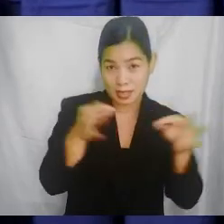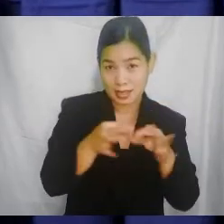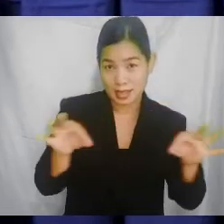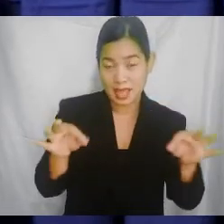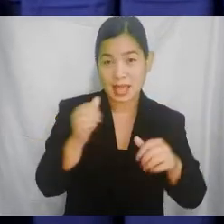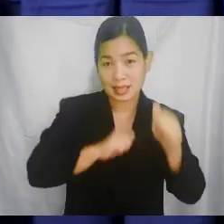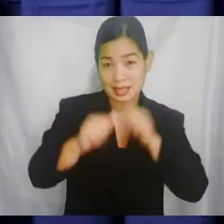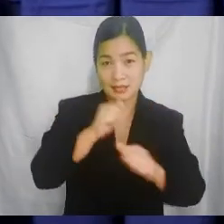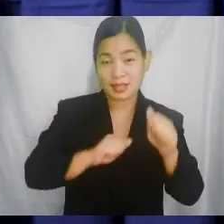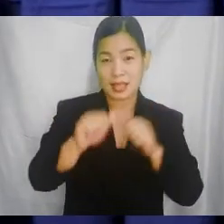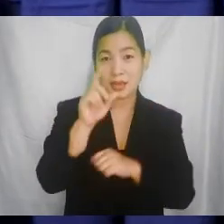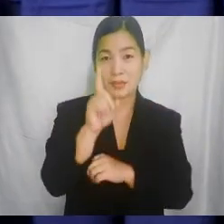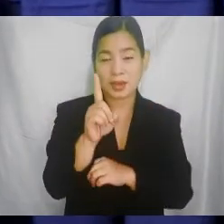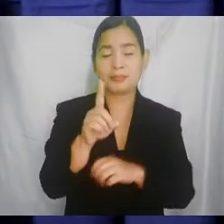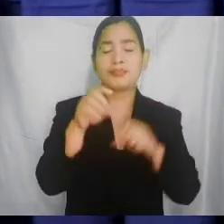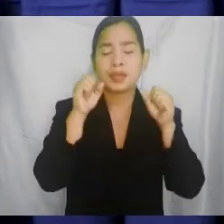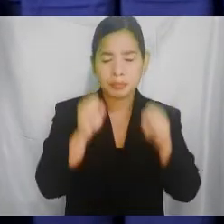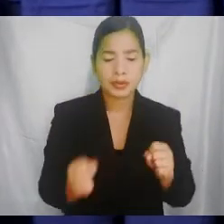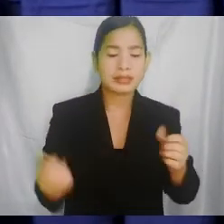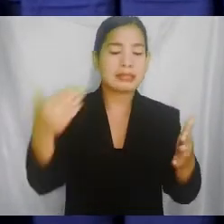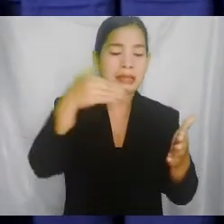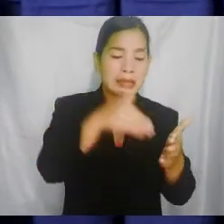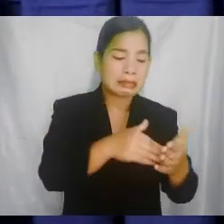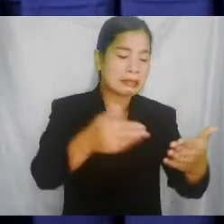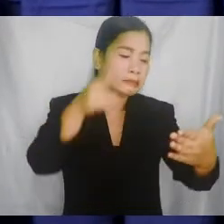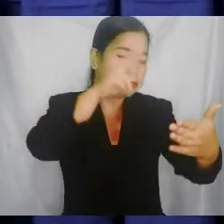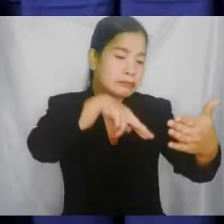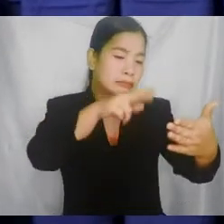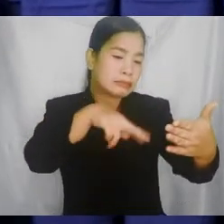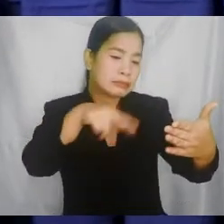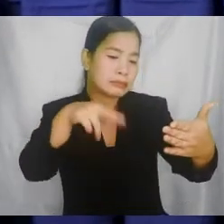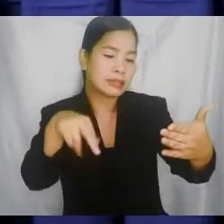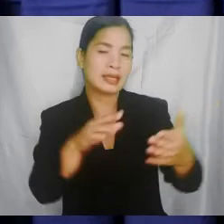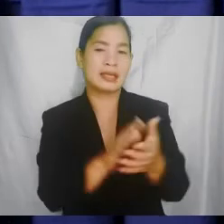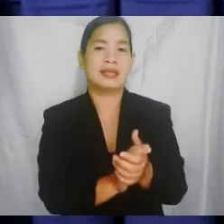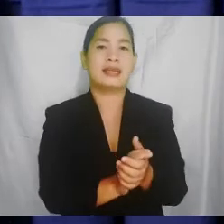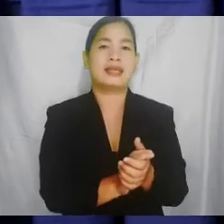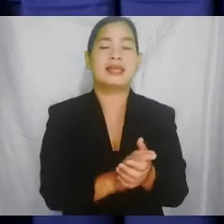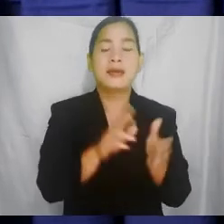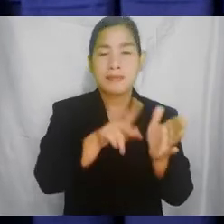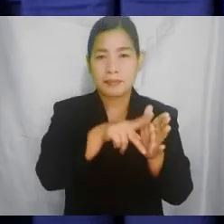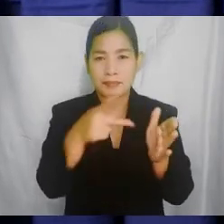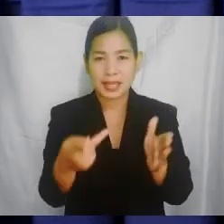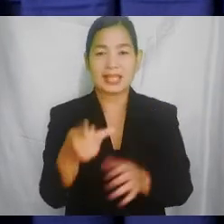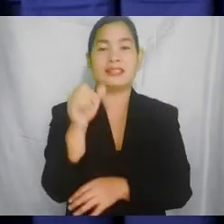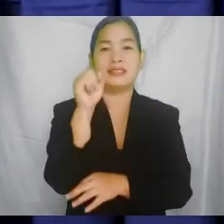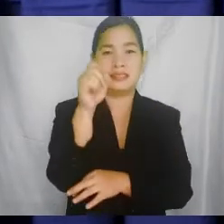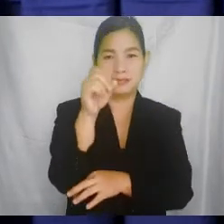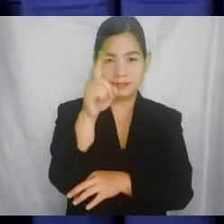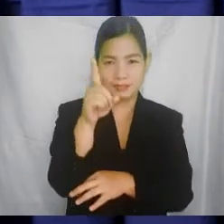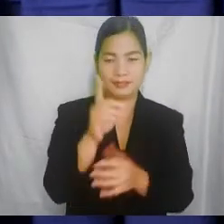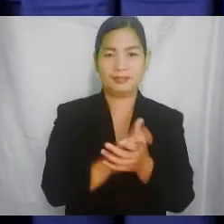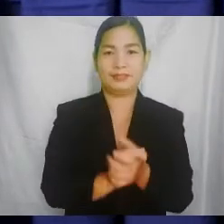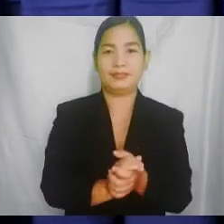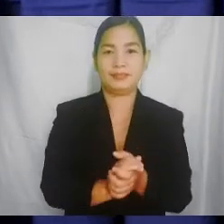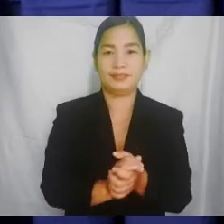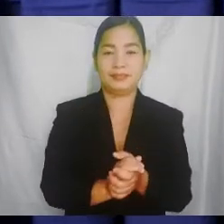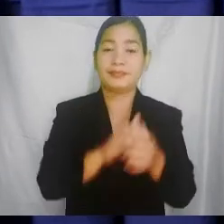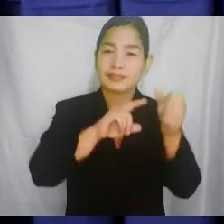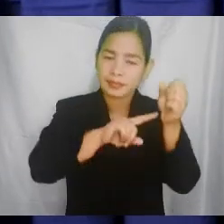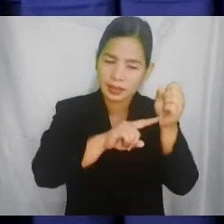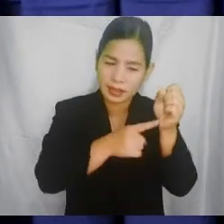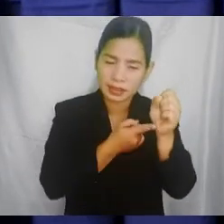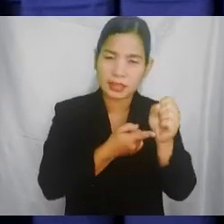revisit the passage or read a similar passage on page 11. You may start your summary with